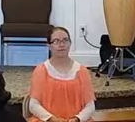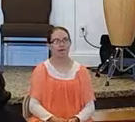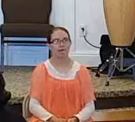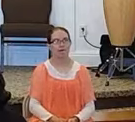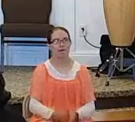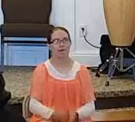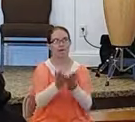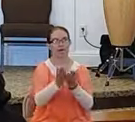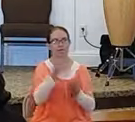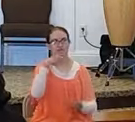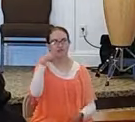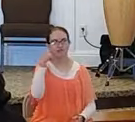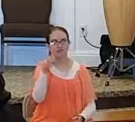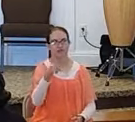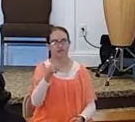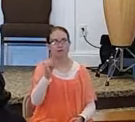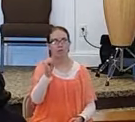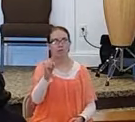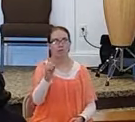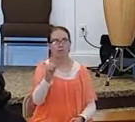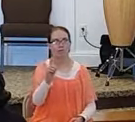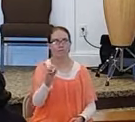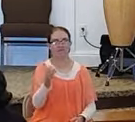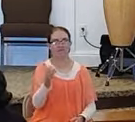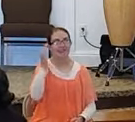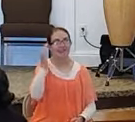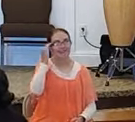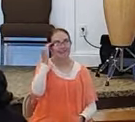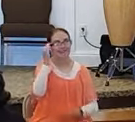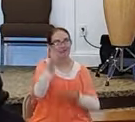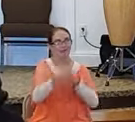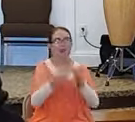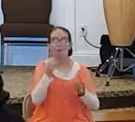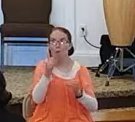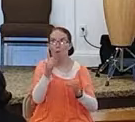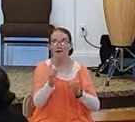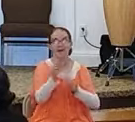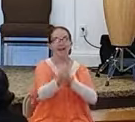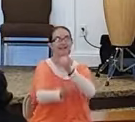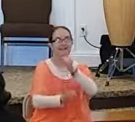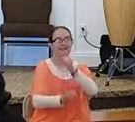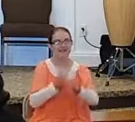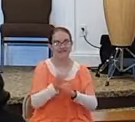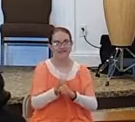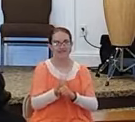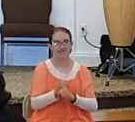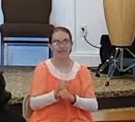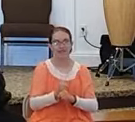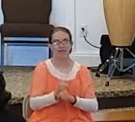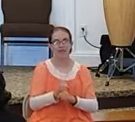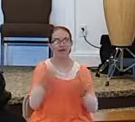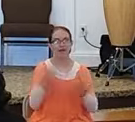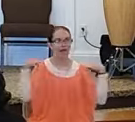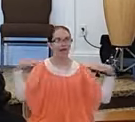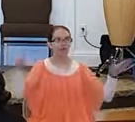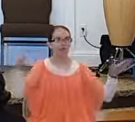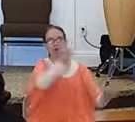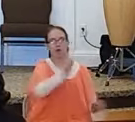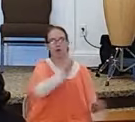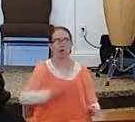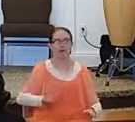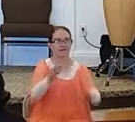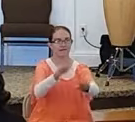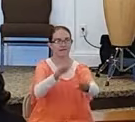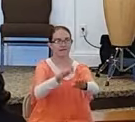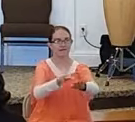And the Bible said that once a year, come on, think about this, just once a year, that an angel of the Lord would touch